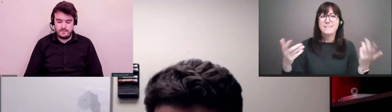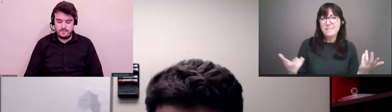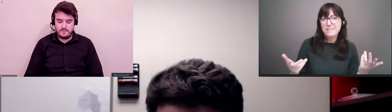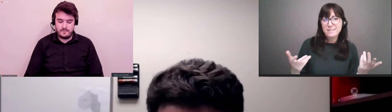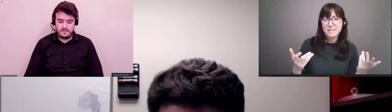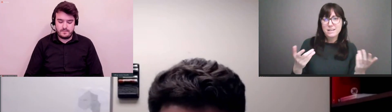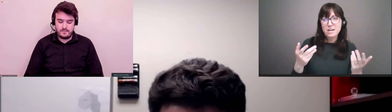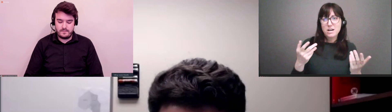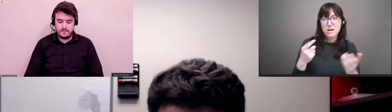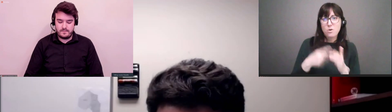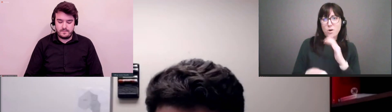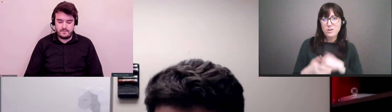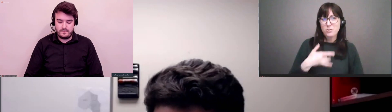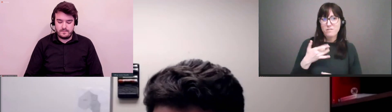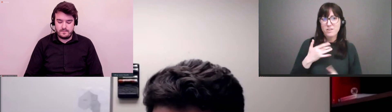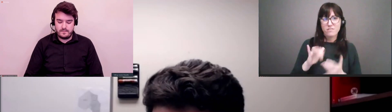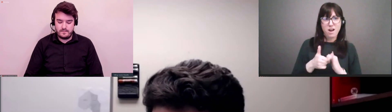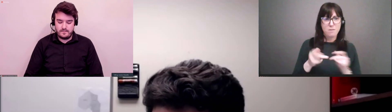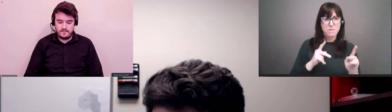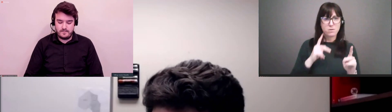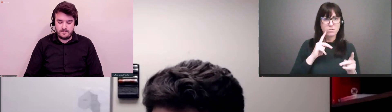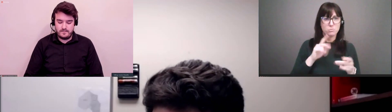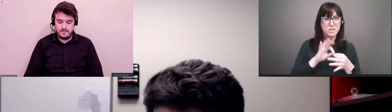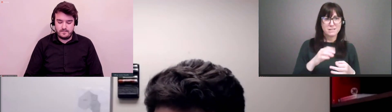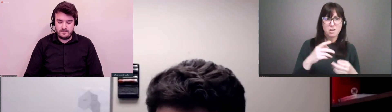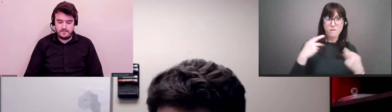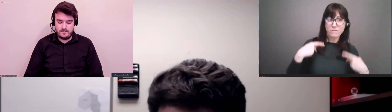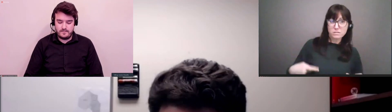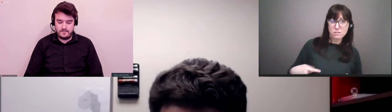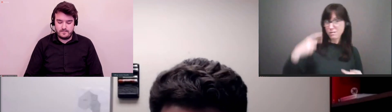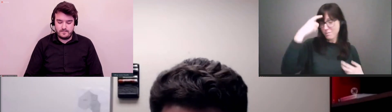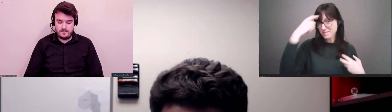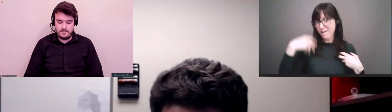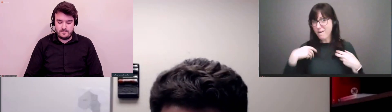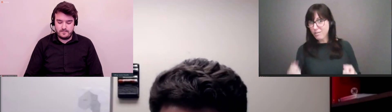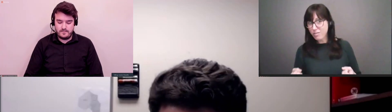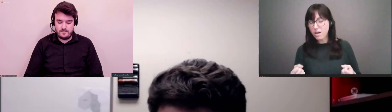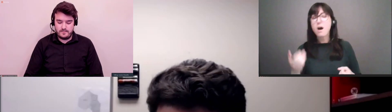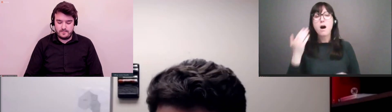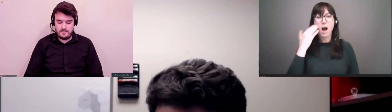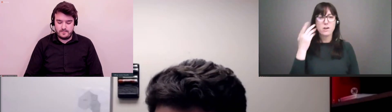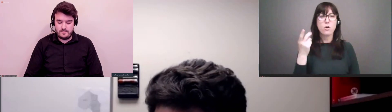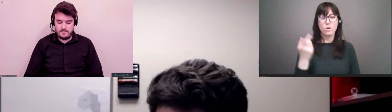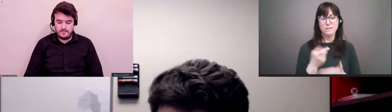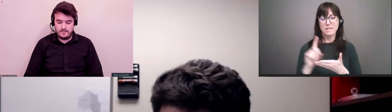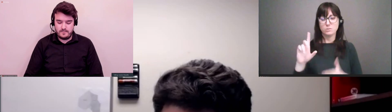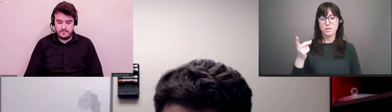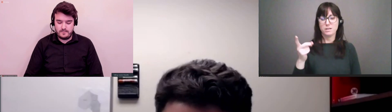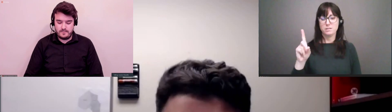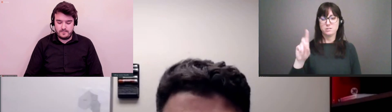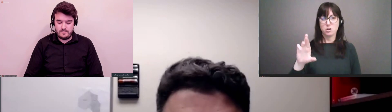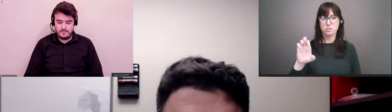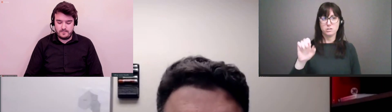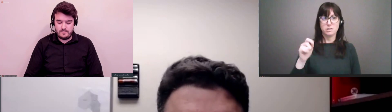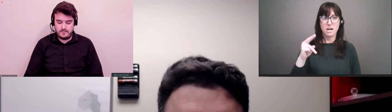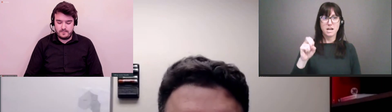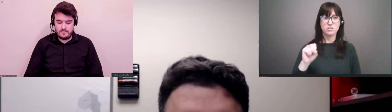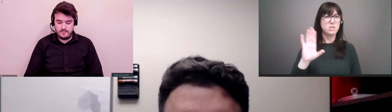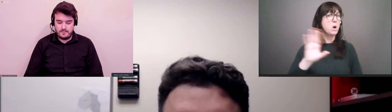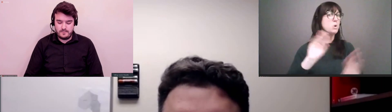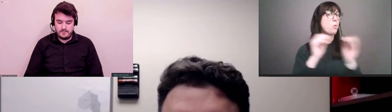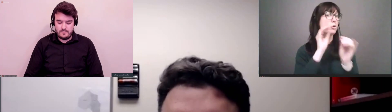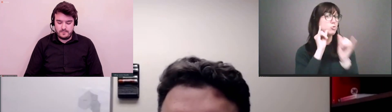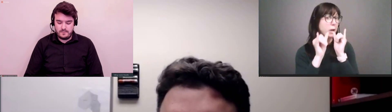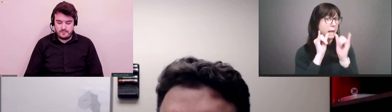people about dealing with their physical and mental health? Even things like, you know, I know Dr. Etches last week warned people not to drink